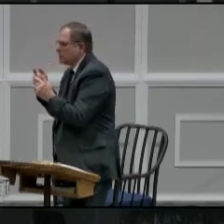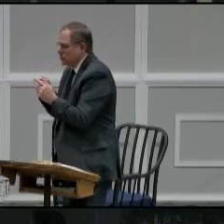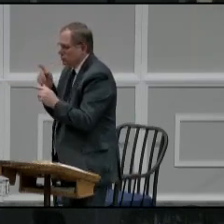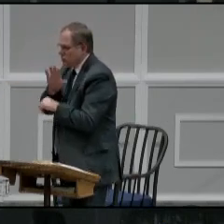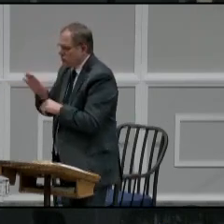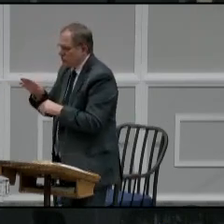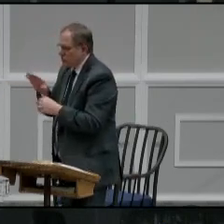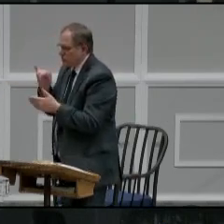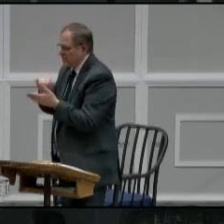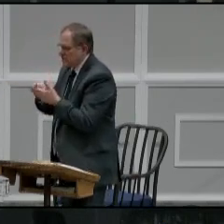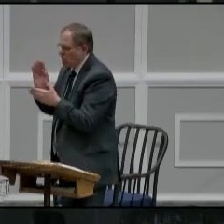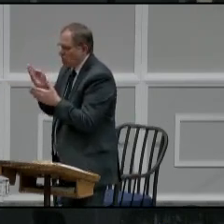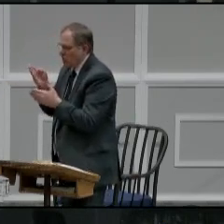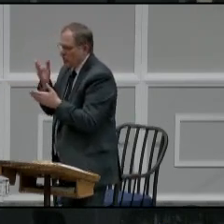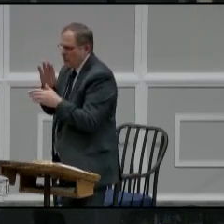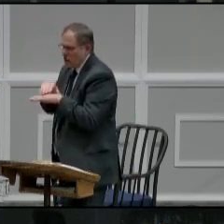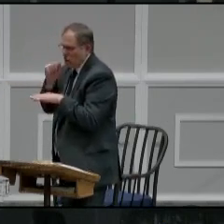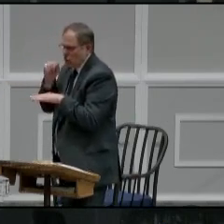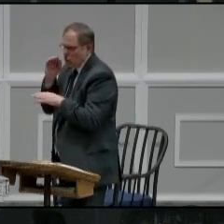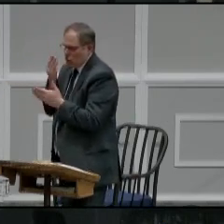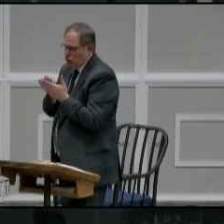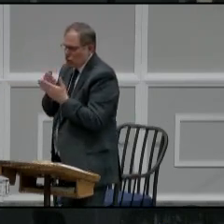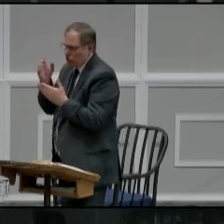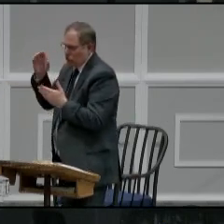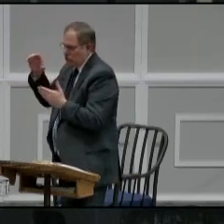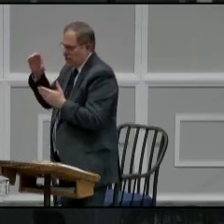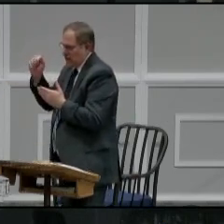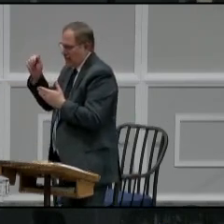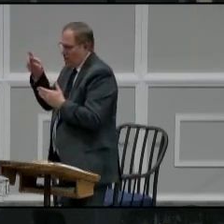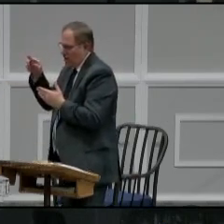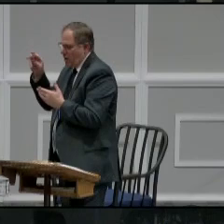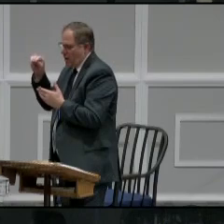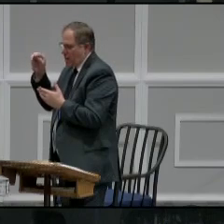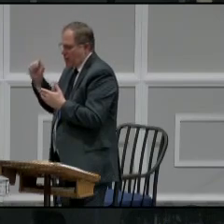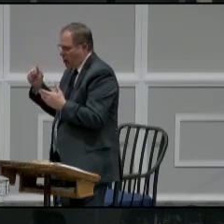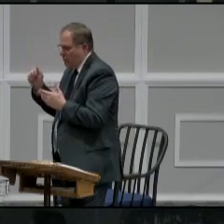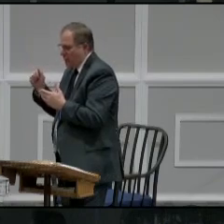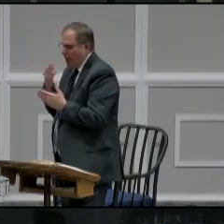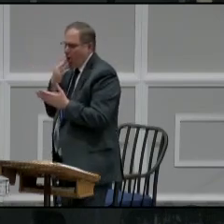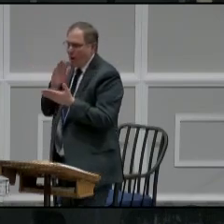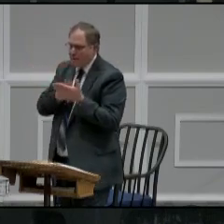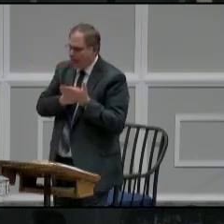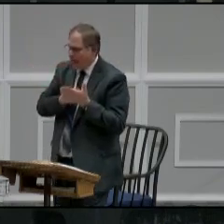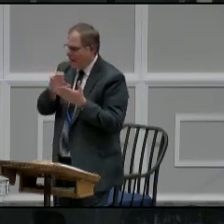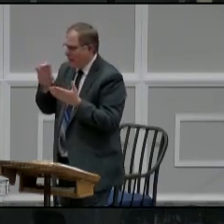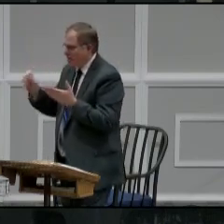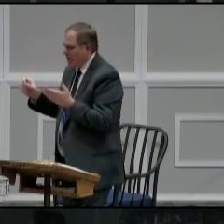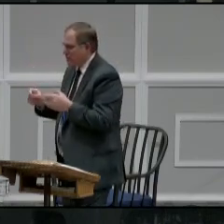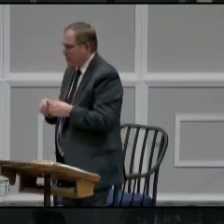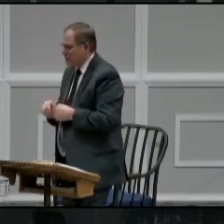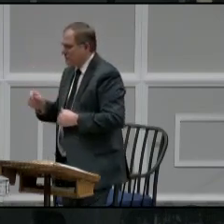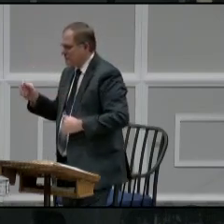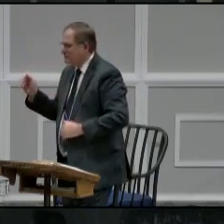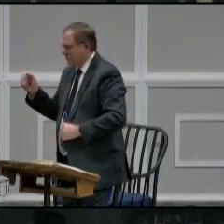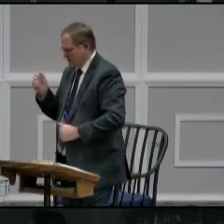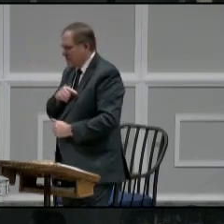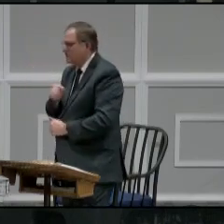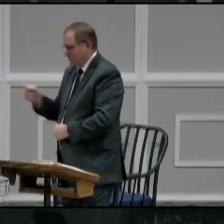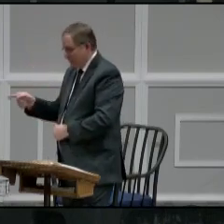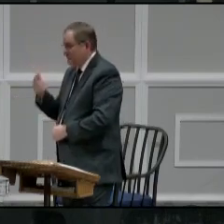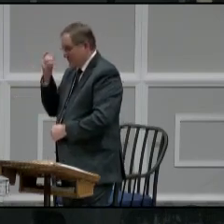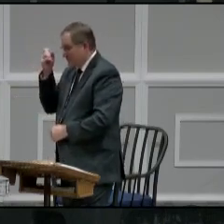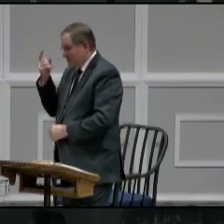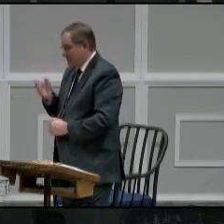of gods that they have. But can I tell you, Jesus isn't going to just be thrown on a pile with a bunch of other gods. No,